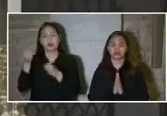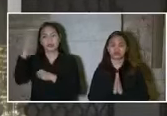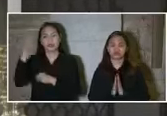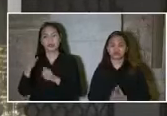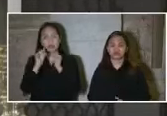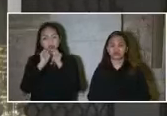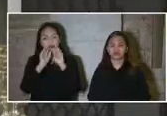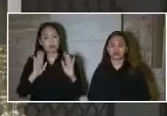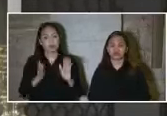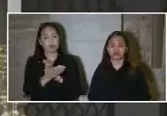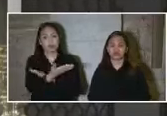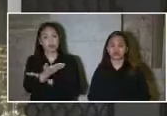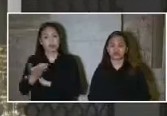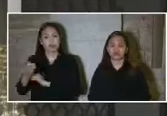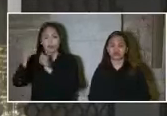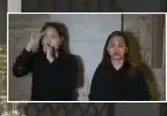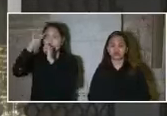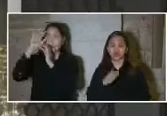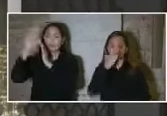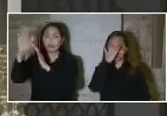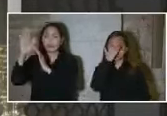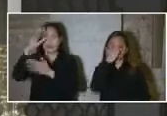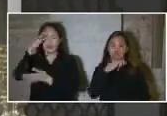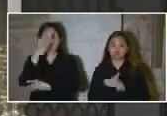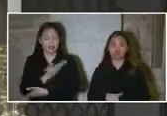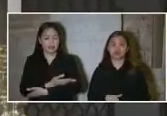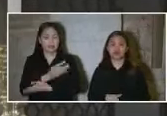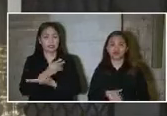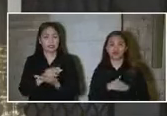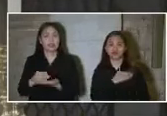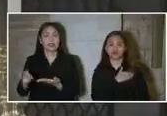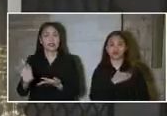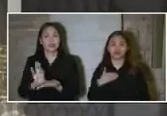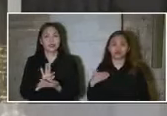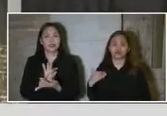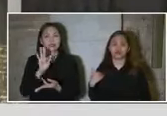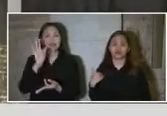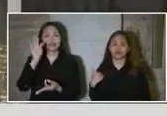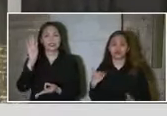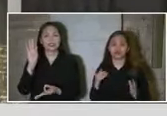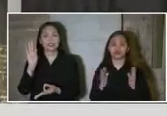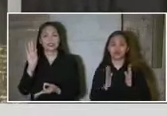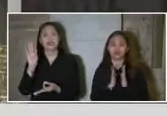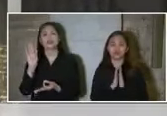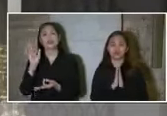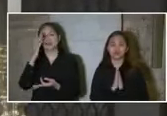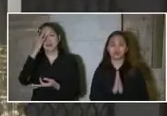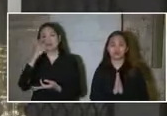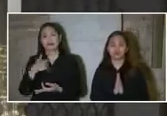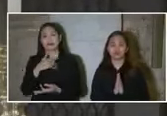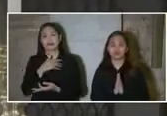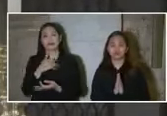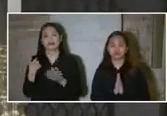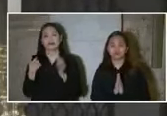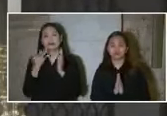bless all of you, the Father, and the Son, and the Holy Spirit. Amen. Go